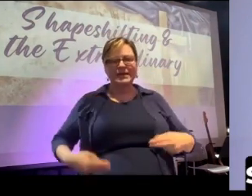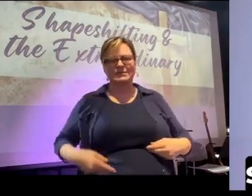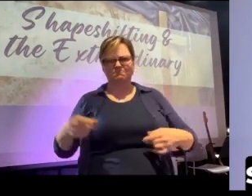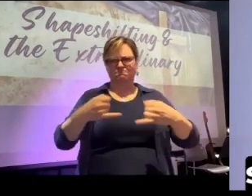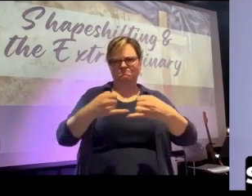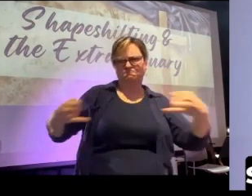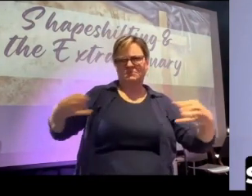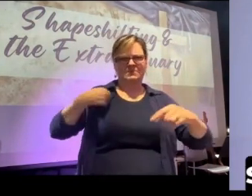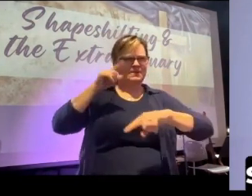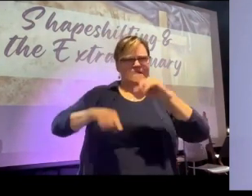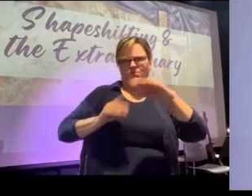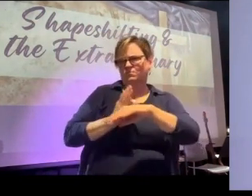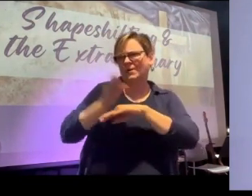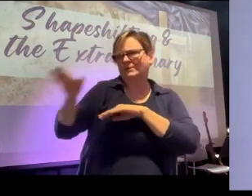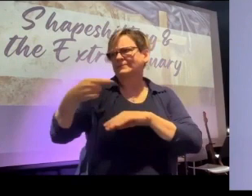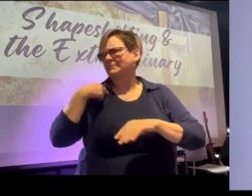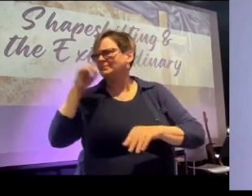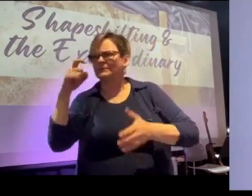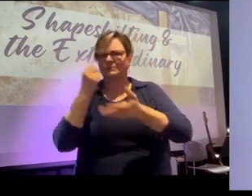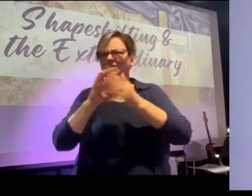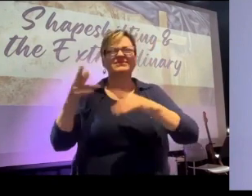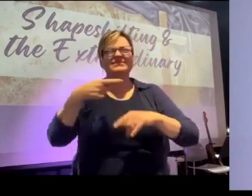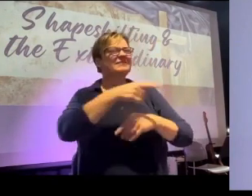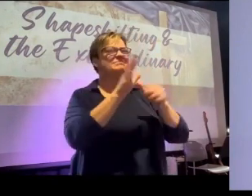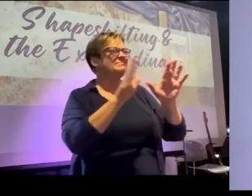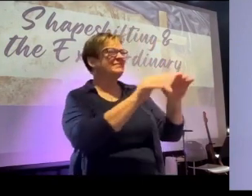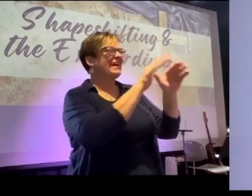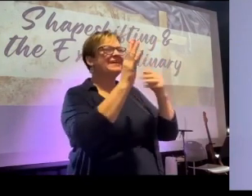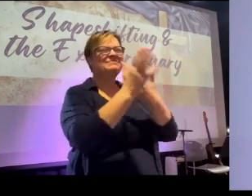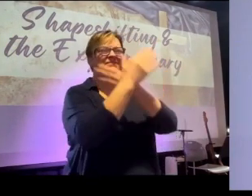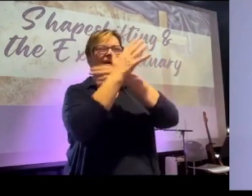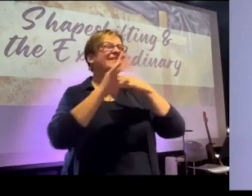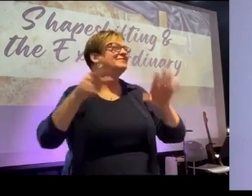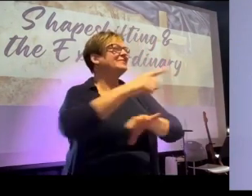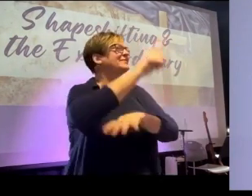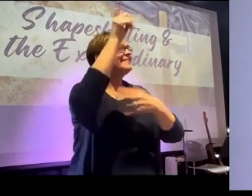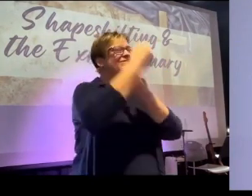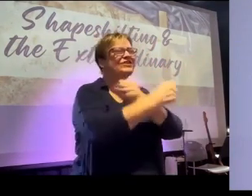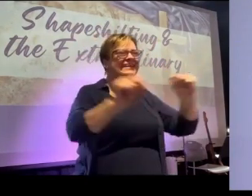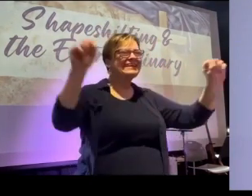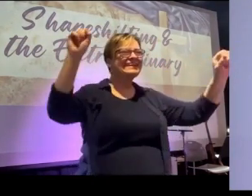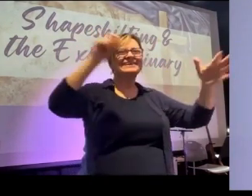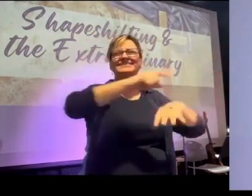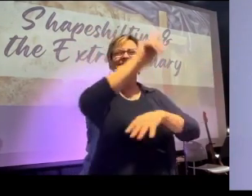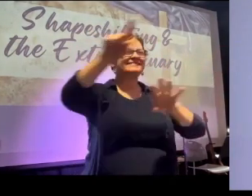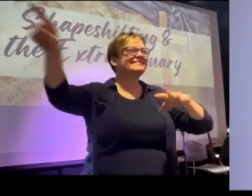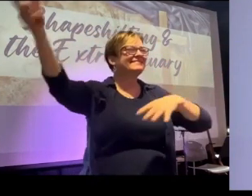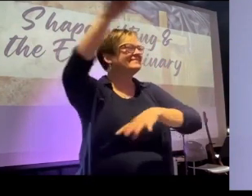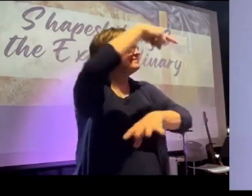Seeking the next spot of beauty for your nourishment.